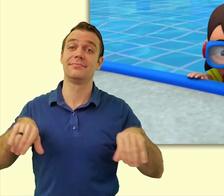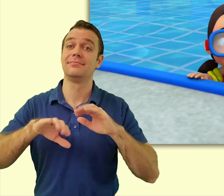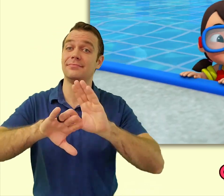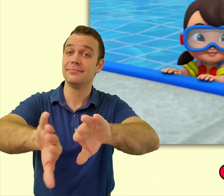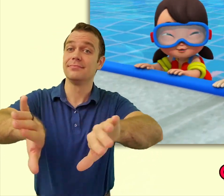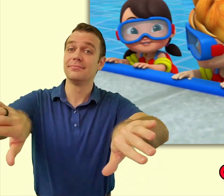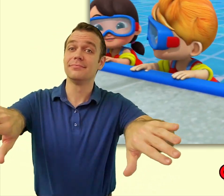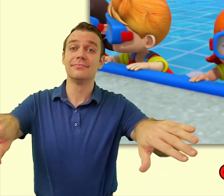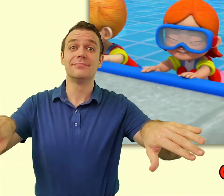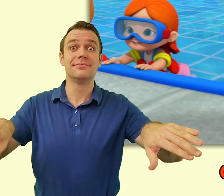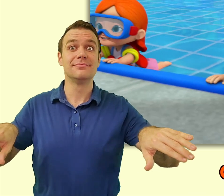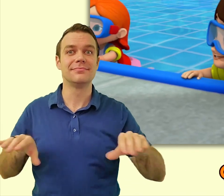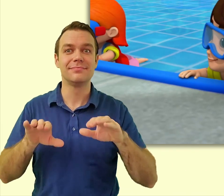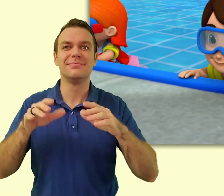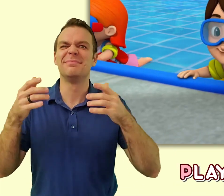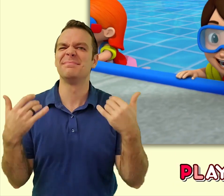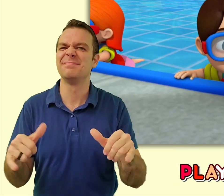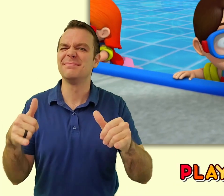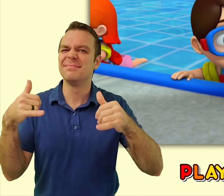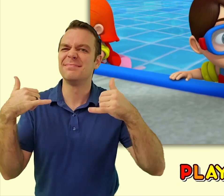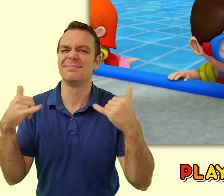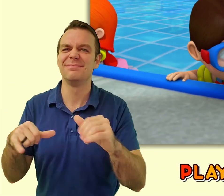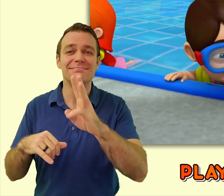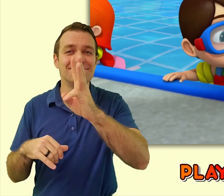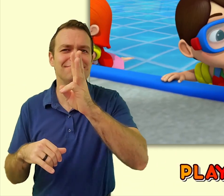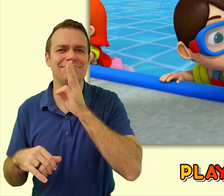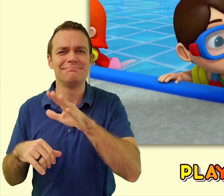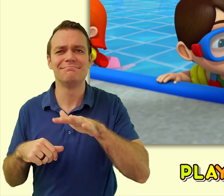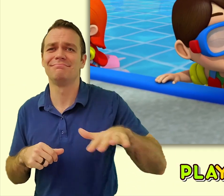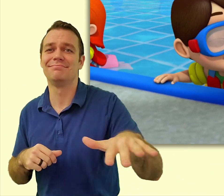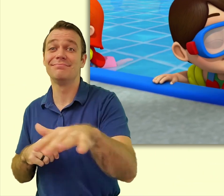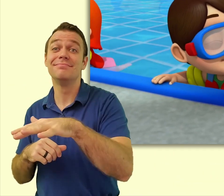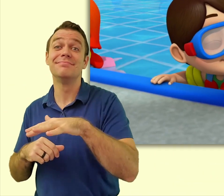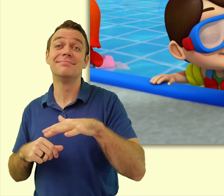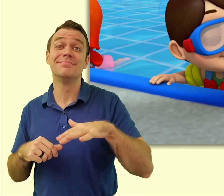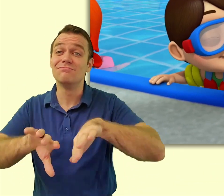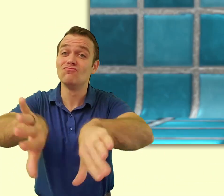Swimming, oh swimming, playing in the pool.